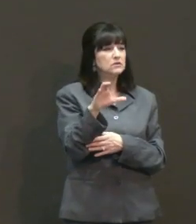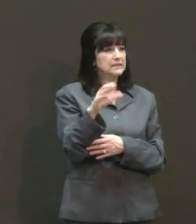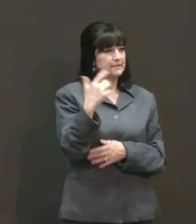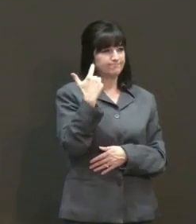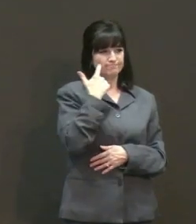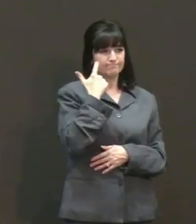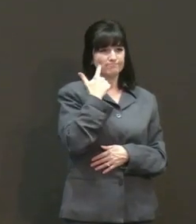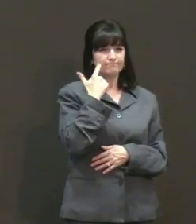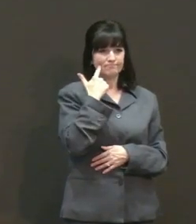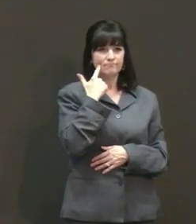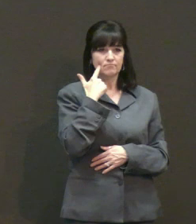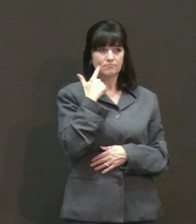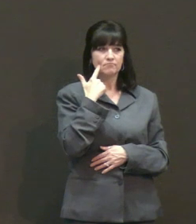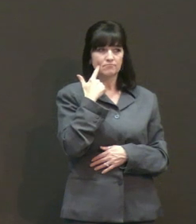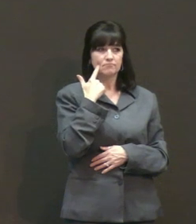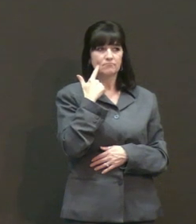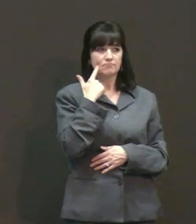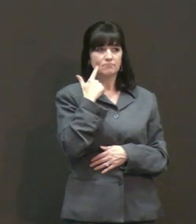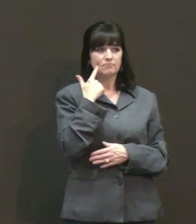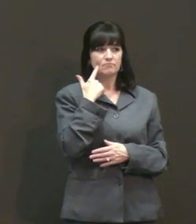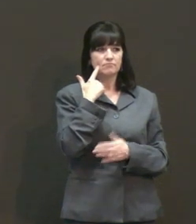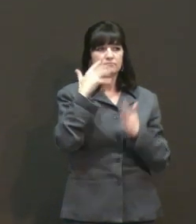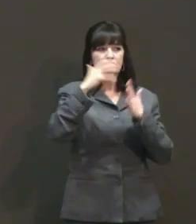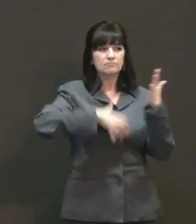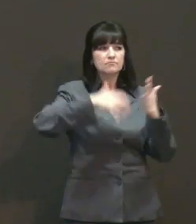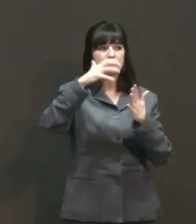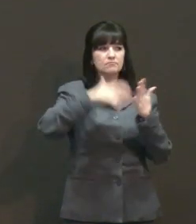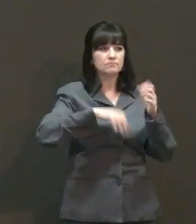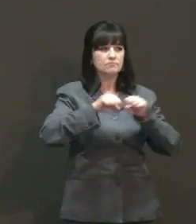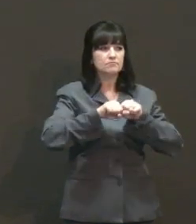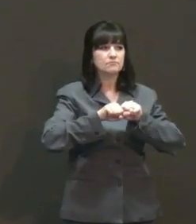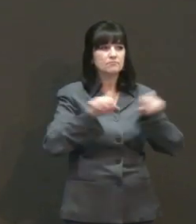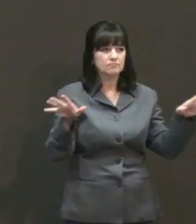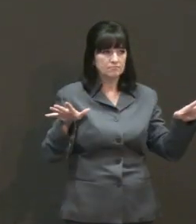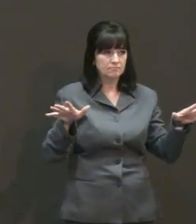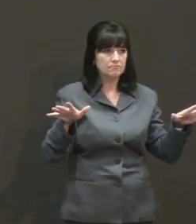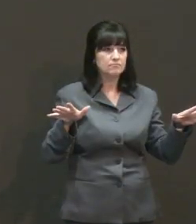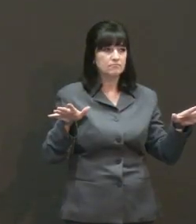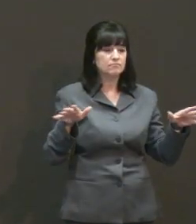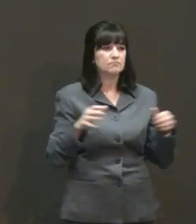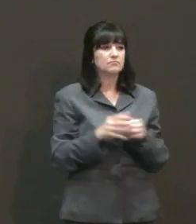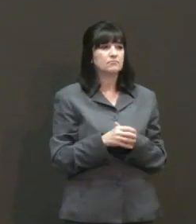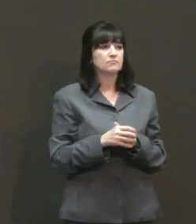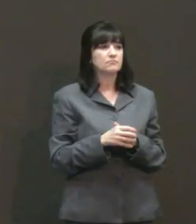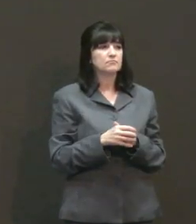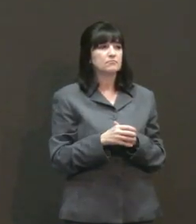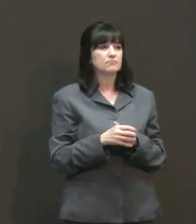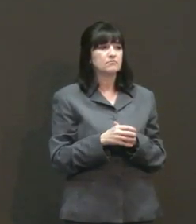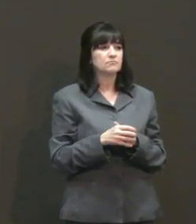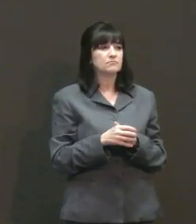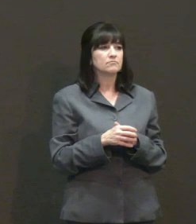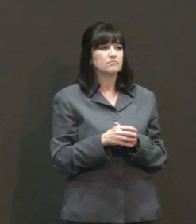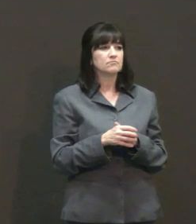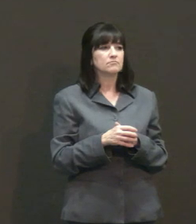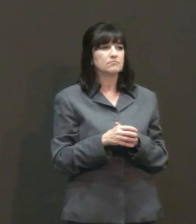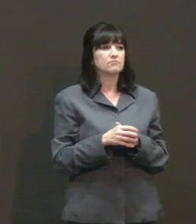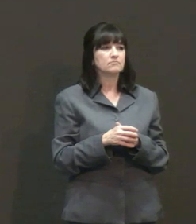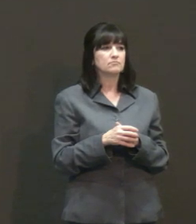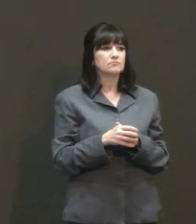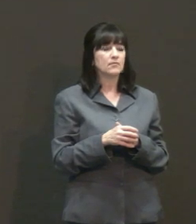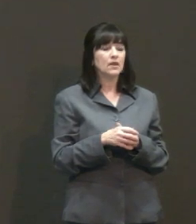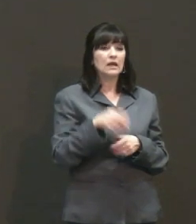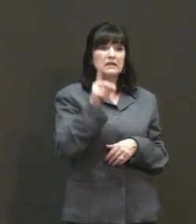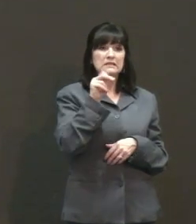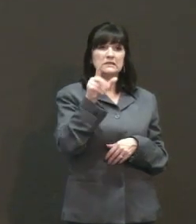from the House Oversight Committee. Why did Delaware request such huge amounts of PPE from the